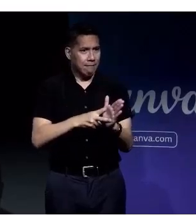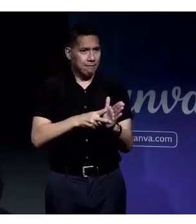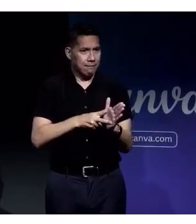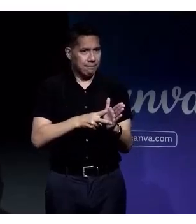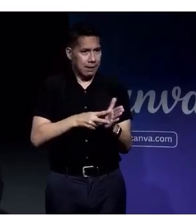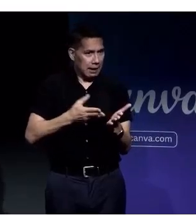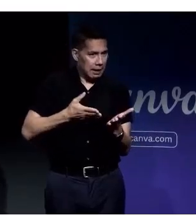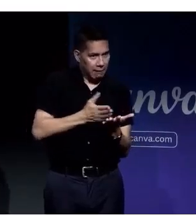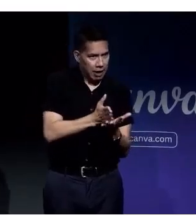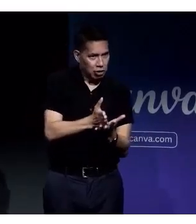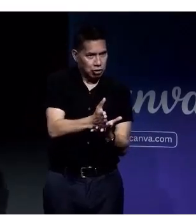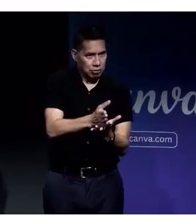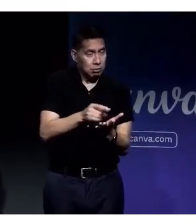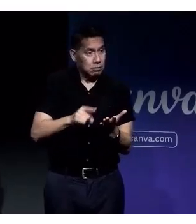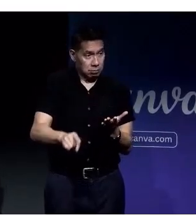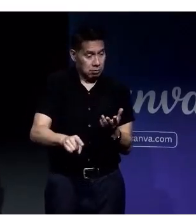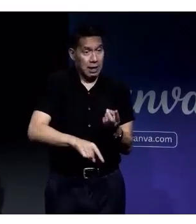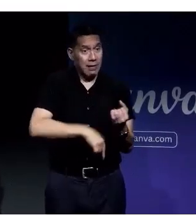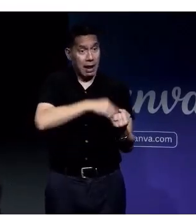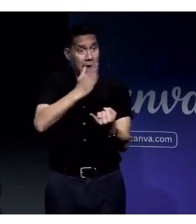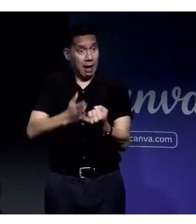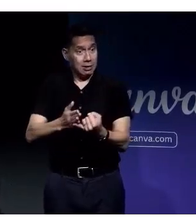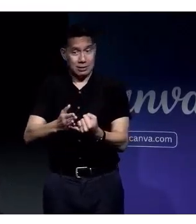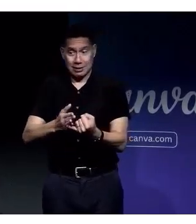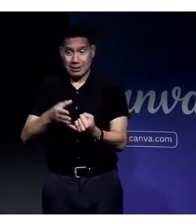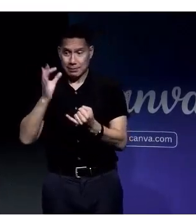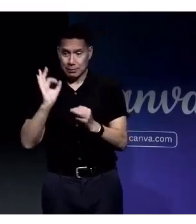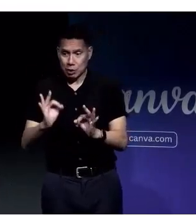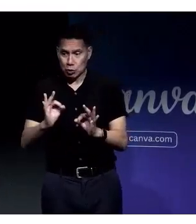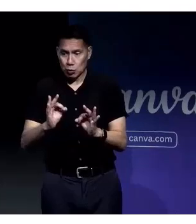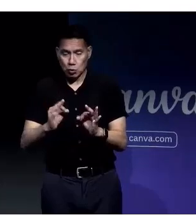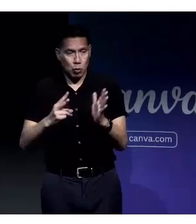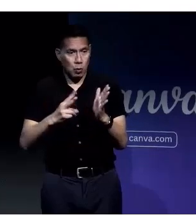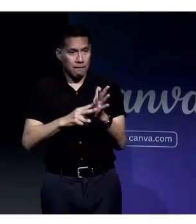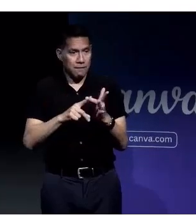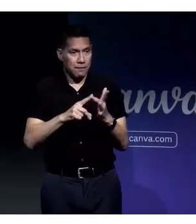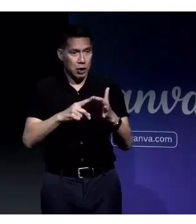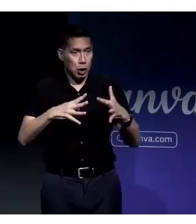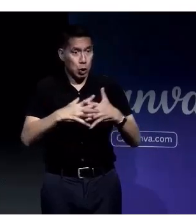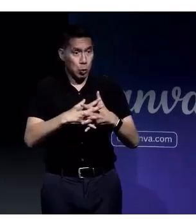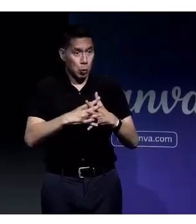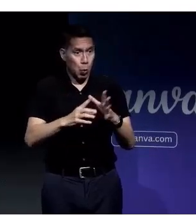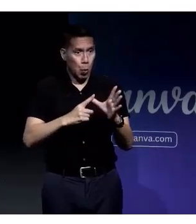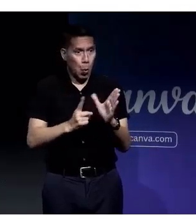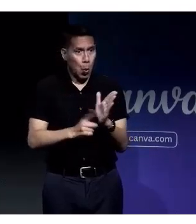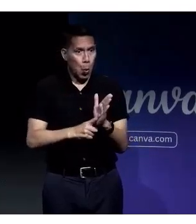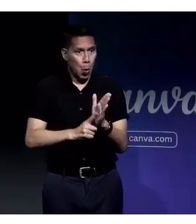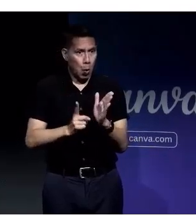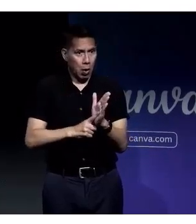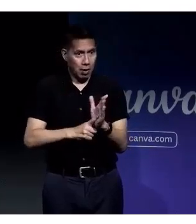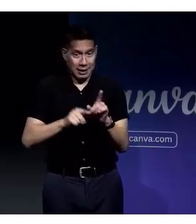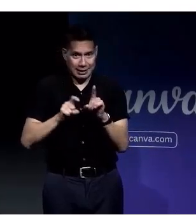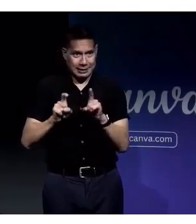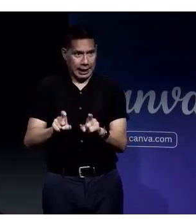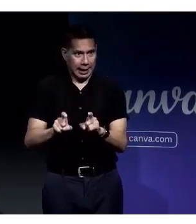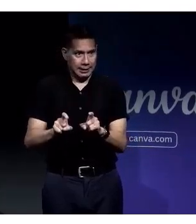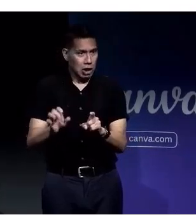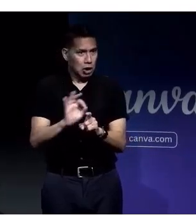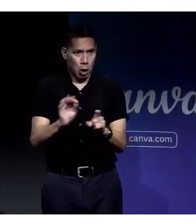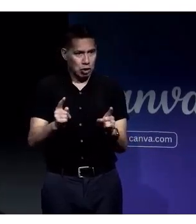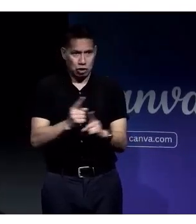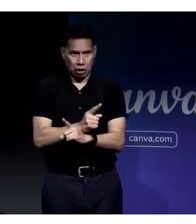element. And the last button is special. It's called View All. It's static, it never changes, and it